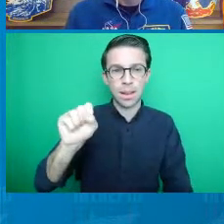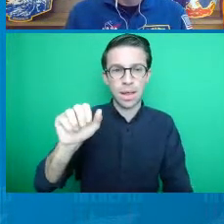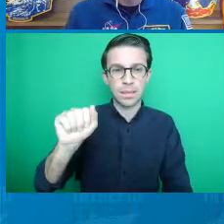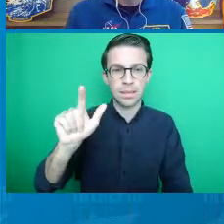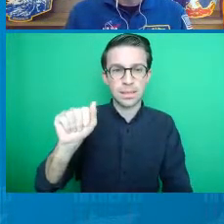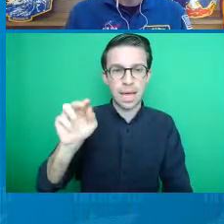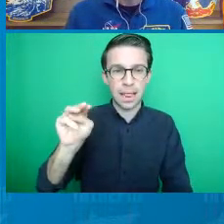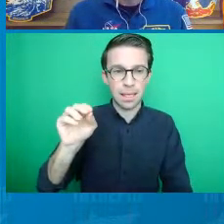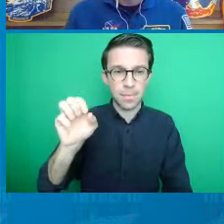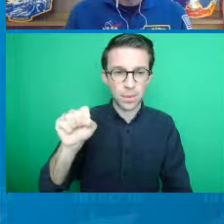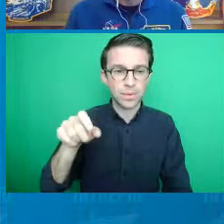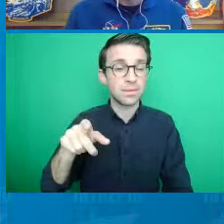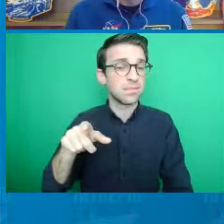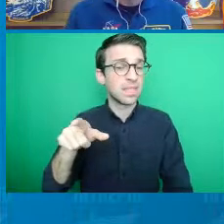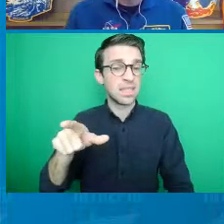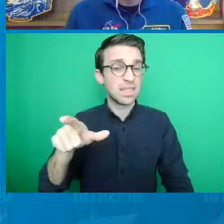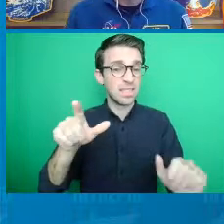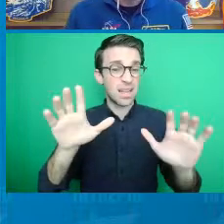an amazing